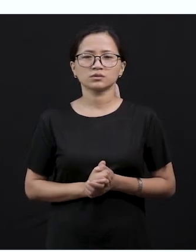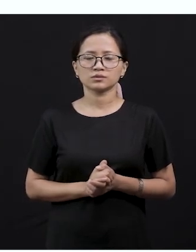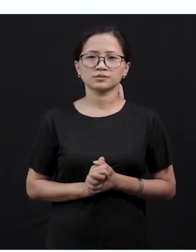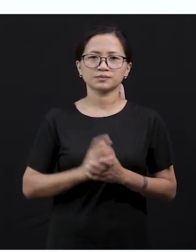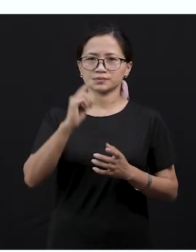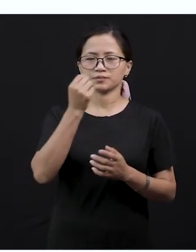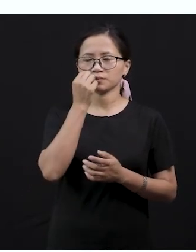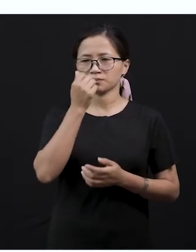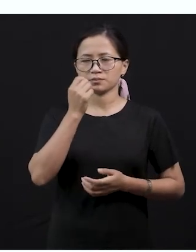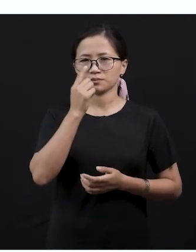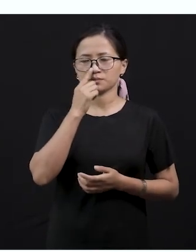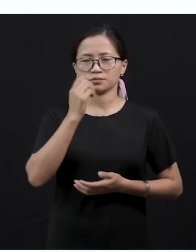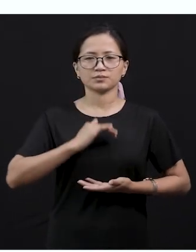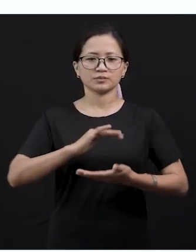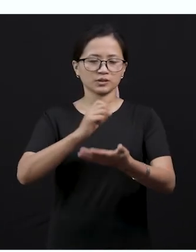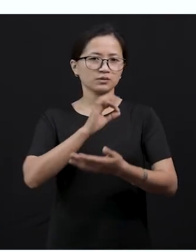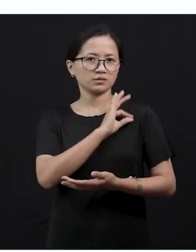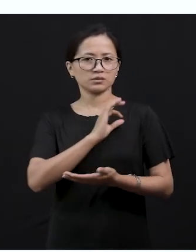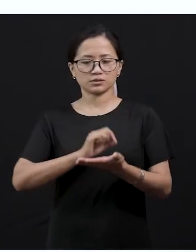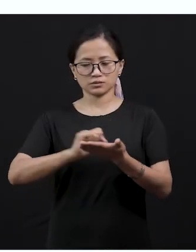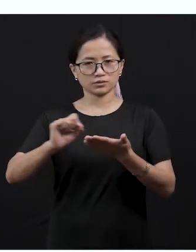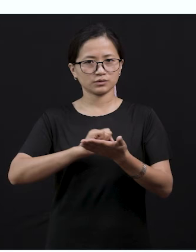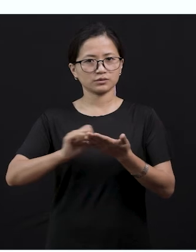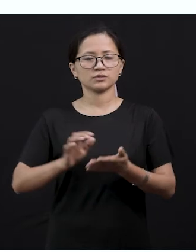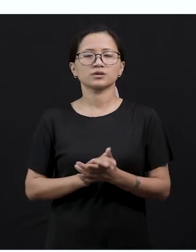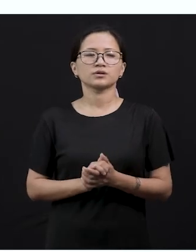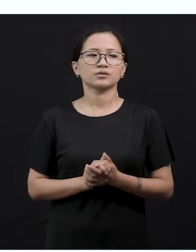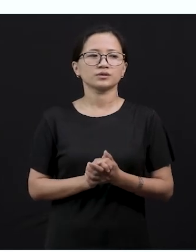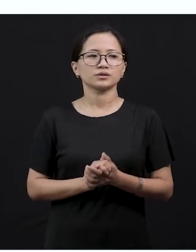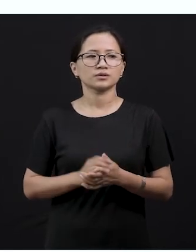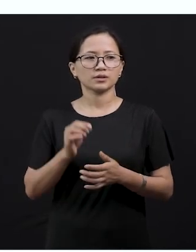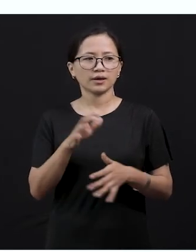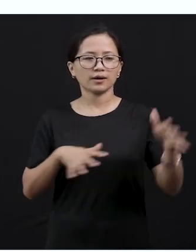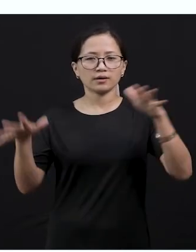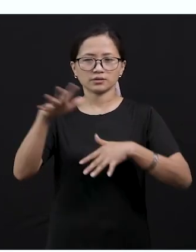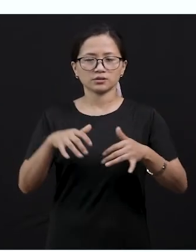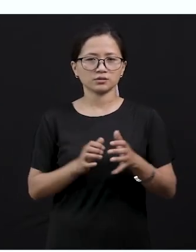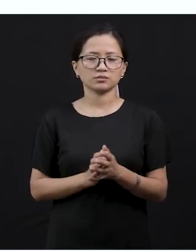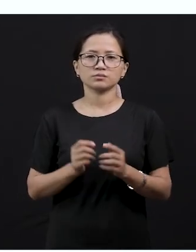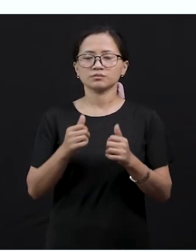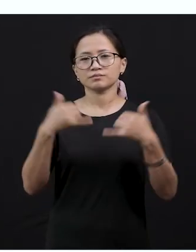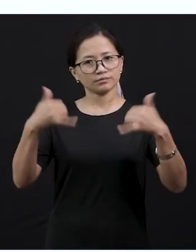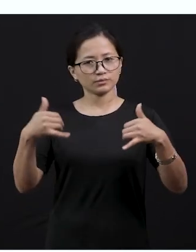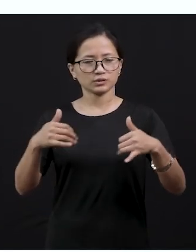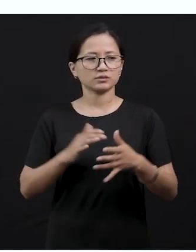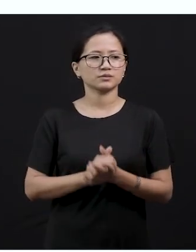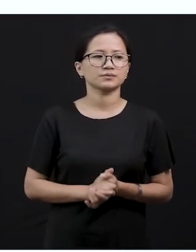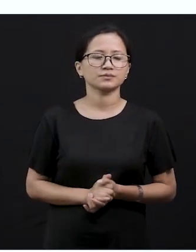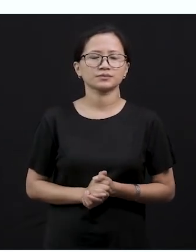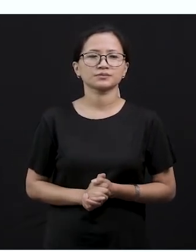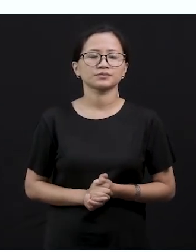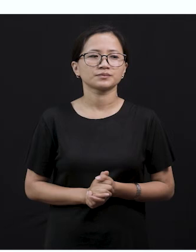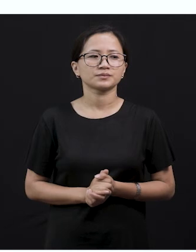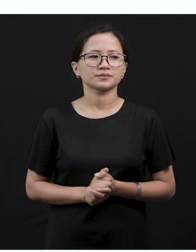daughter, right? She likes writing and acting in plays, okay? She is very good at acting, and